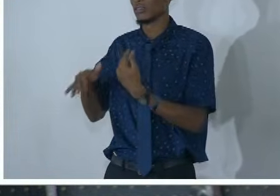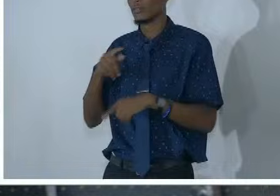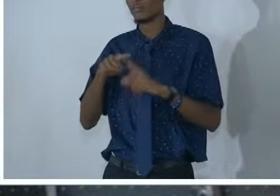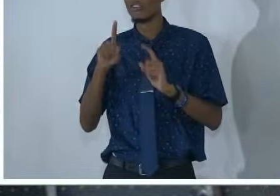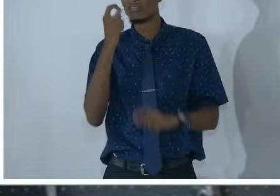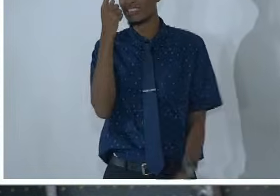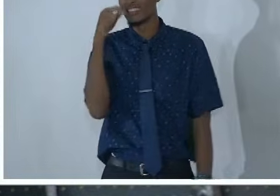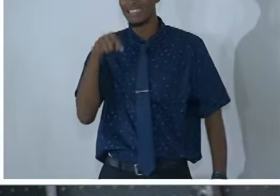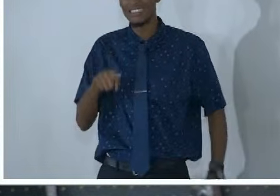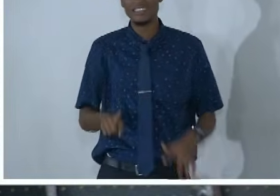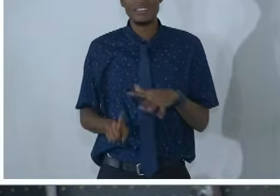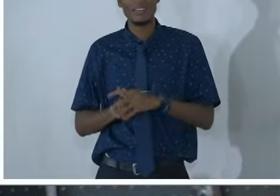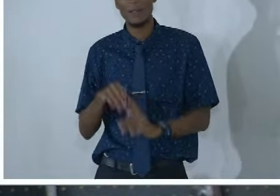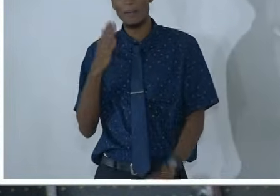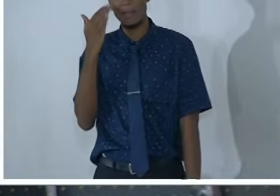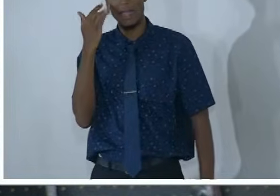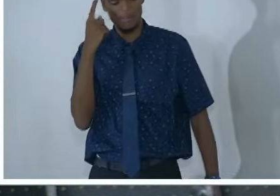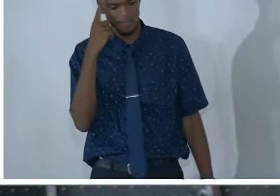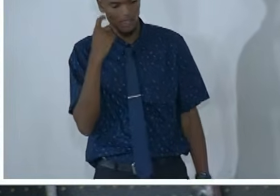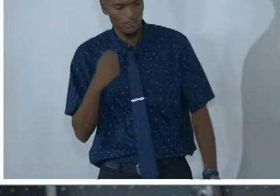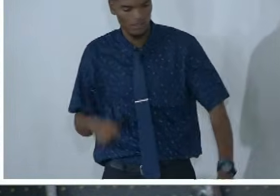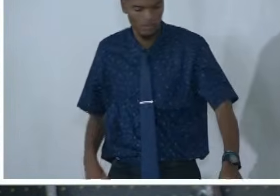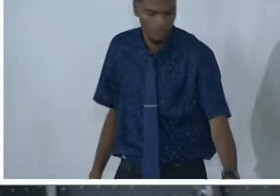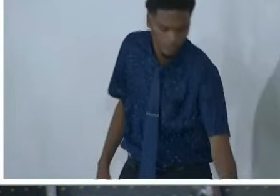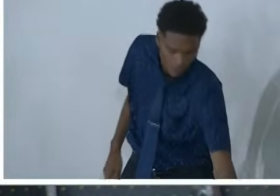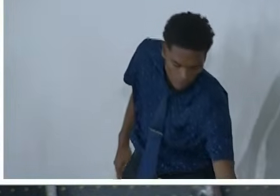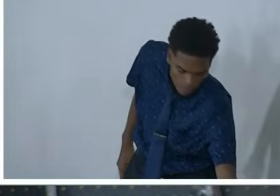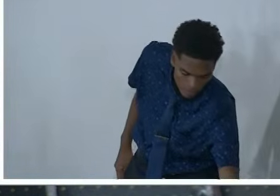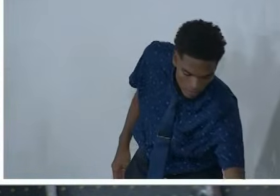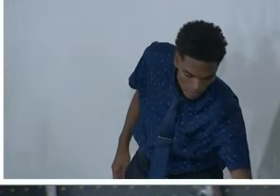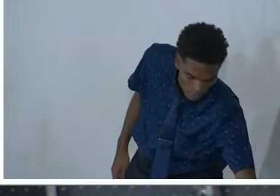don't just occur. They start